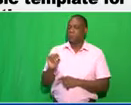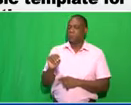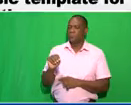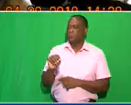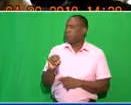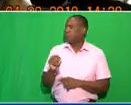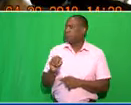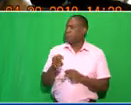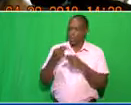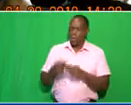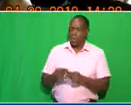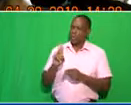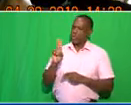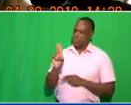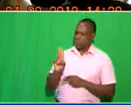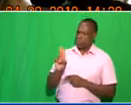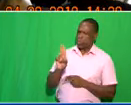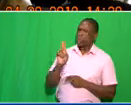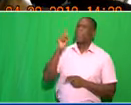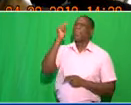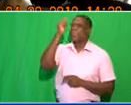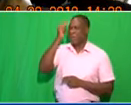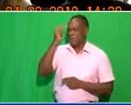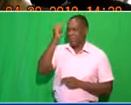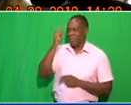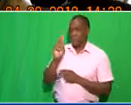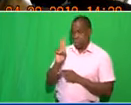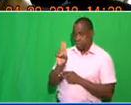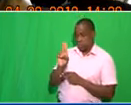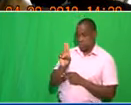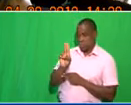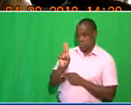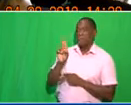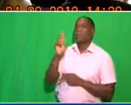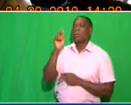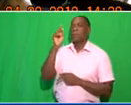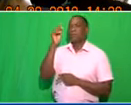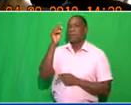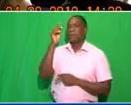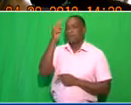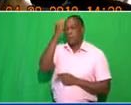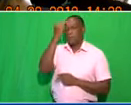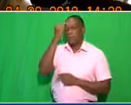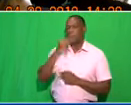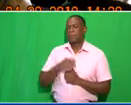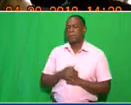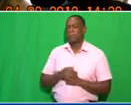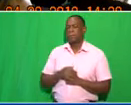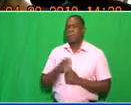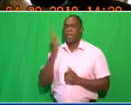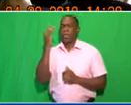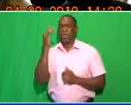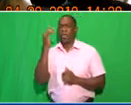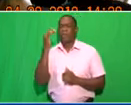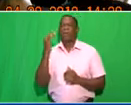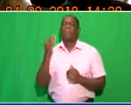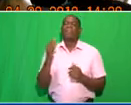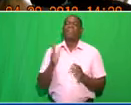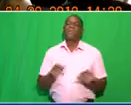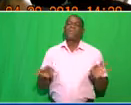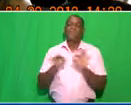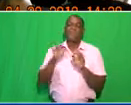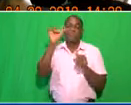theory. Wow. Never forget, this is about the kids. All of us, not one kid or two kids or different